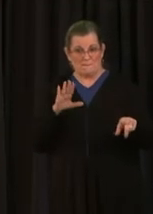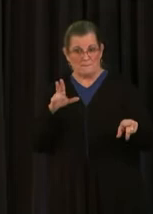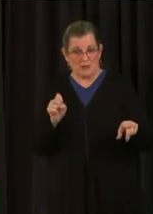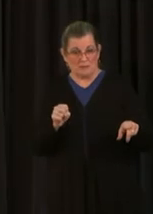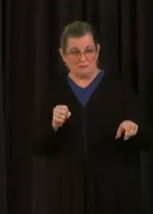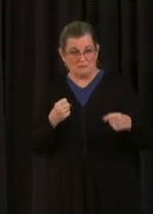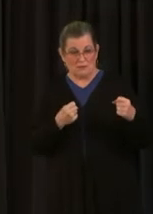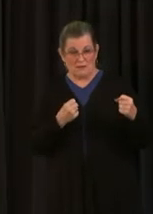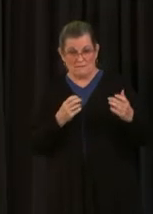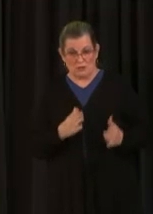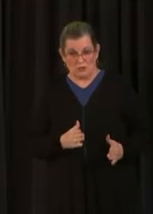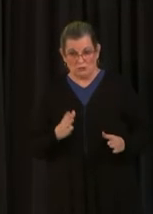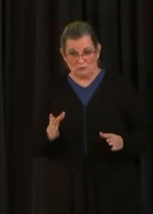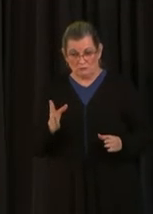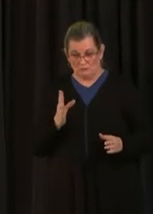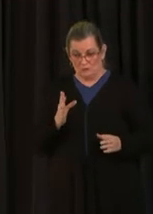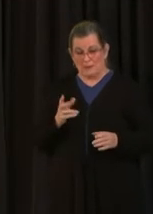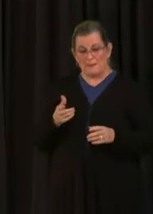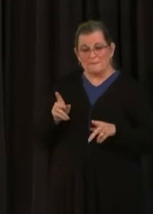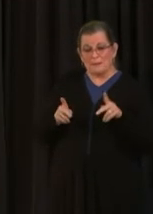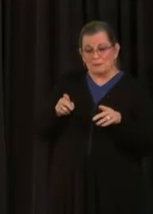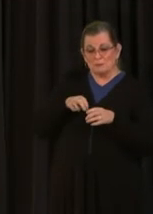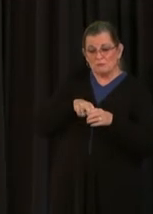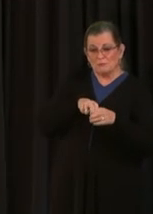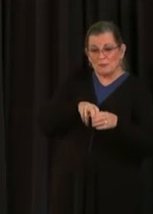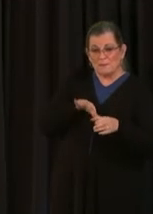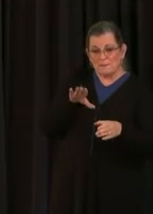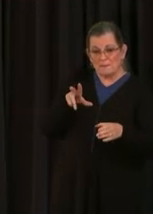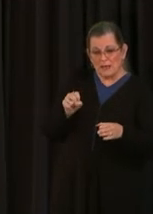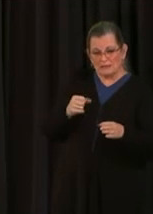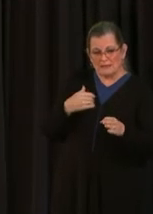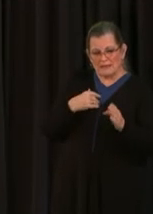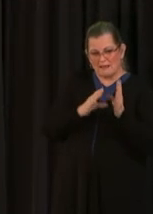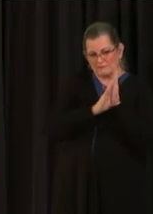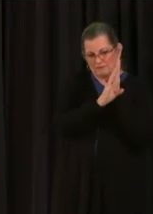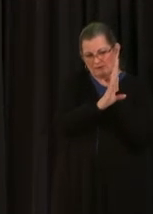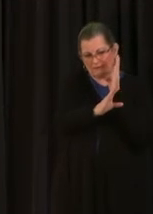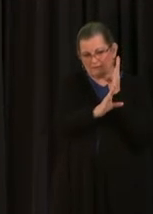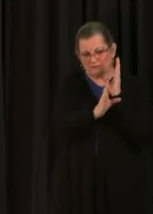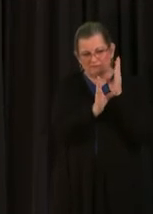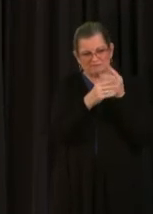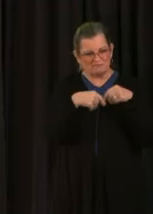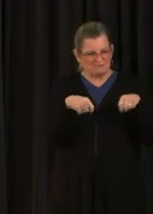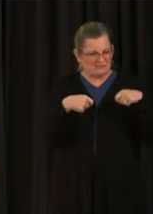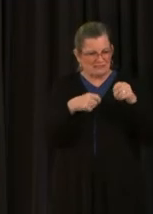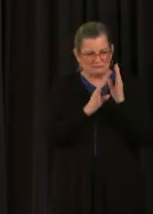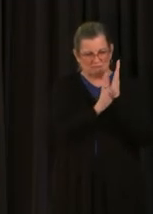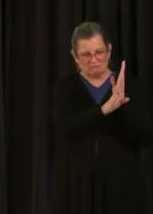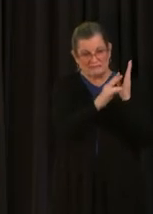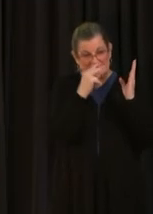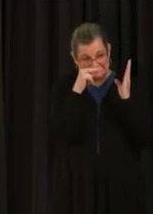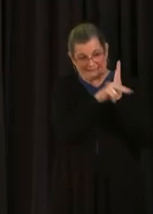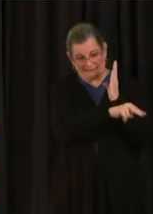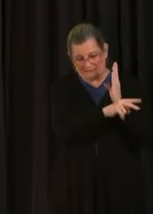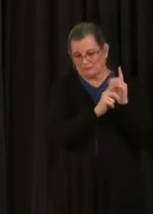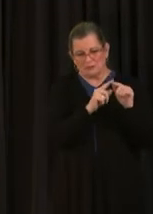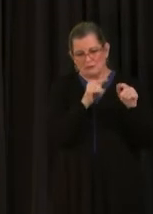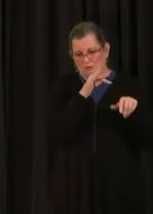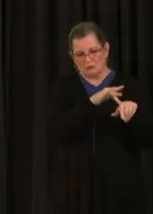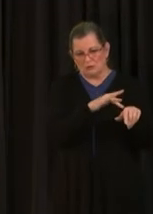receive a thorough cleaning and disinfection through third-party vendors who will make sure that every surface